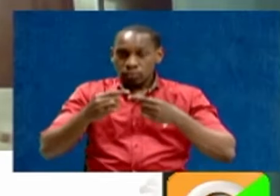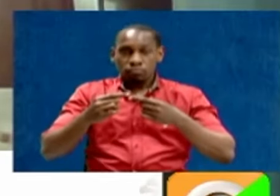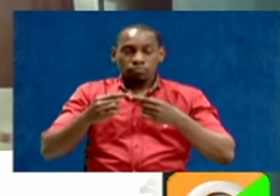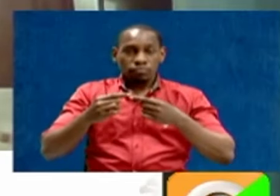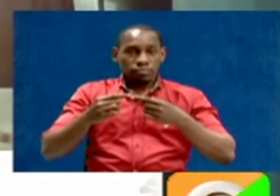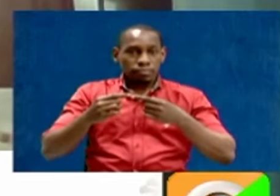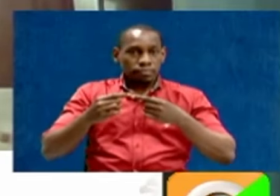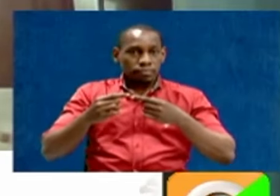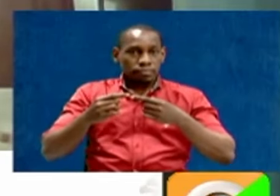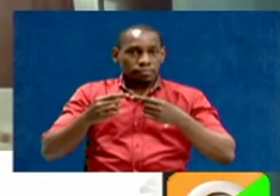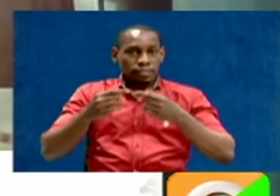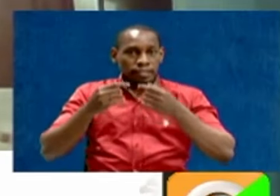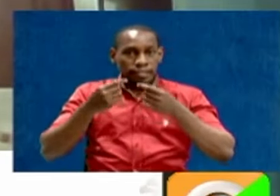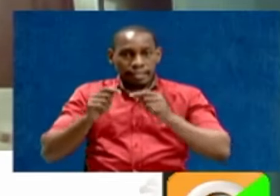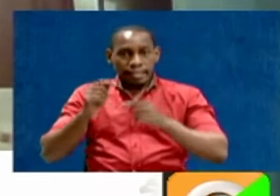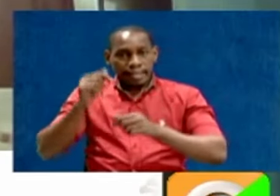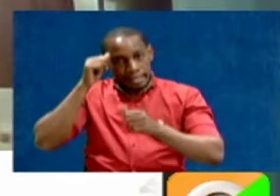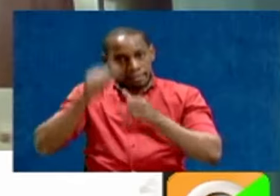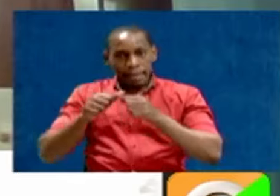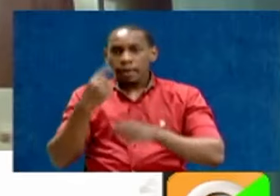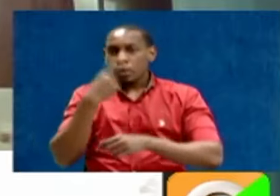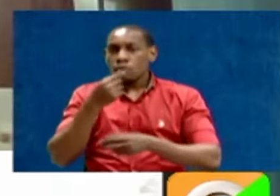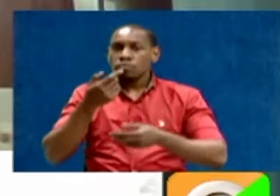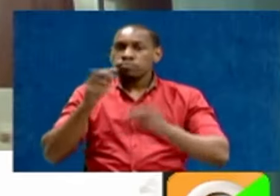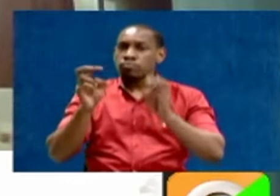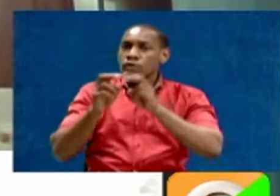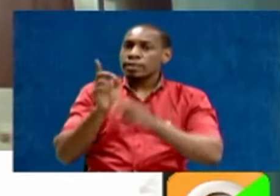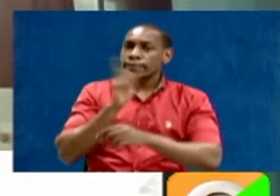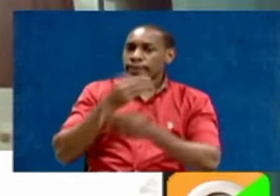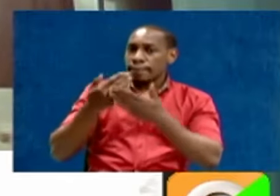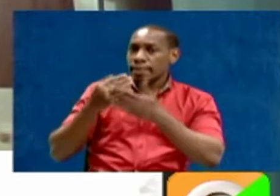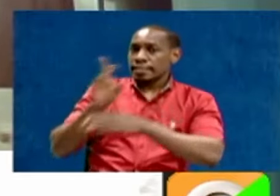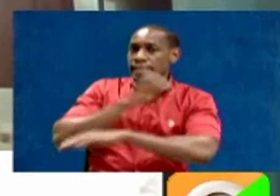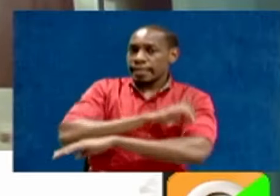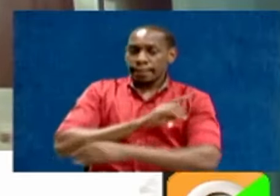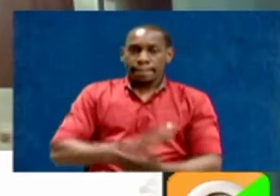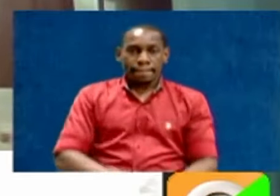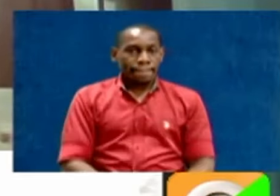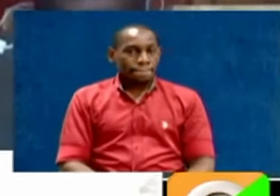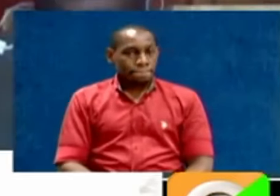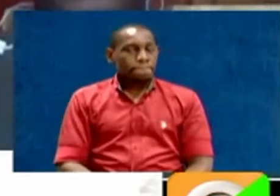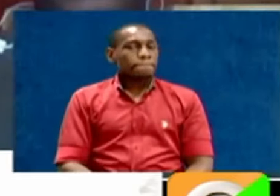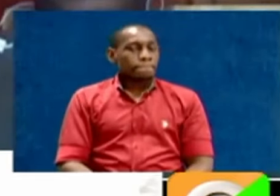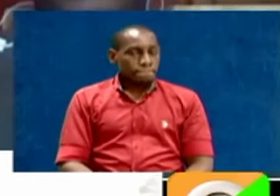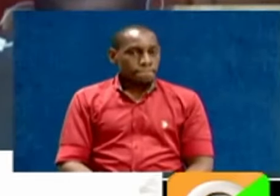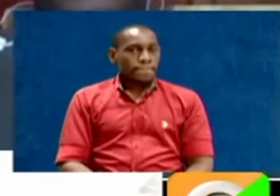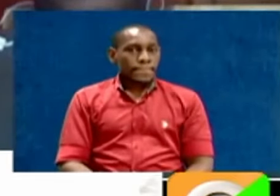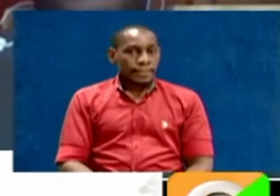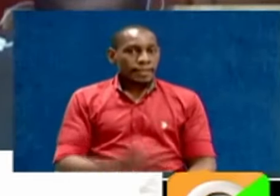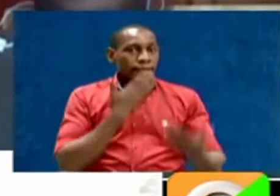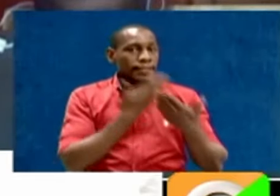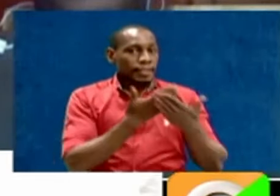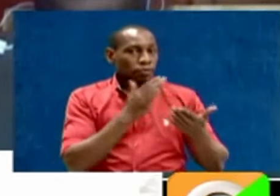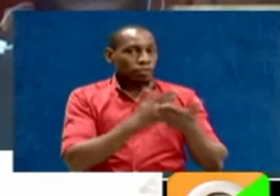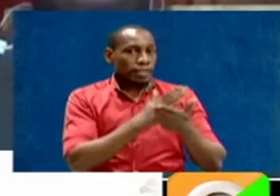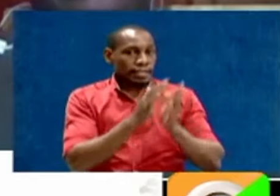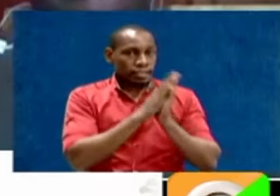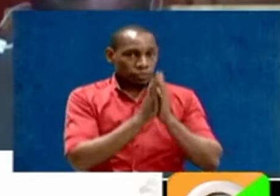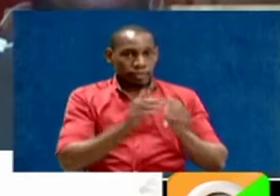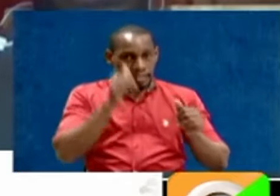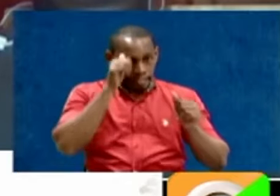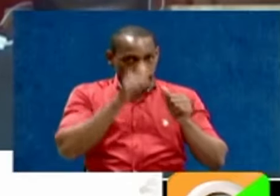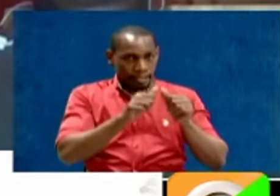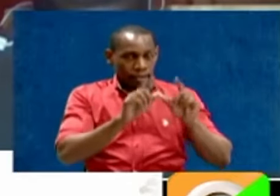remember who else I came into touch with in the past few days. Mm-hmm. And thanks for sharing that. You